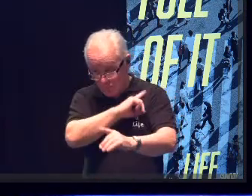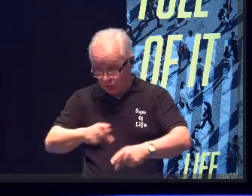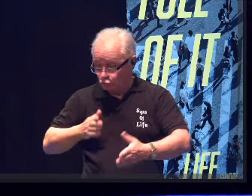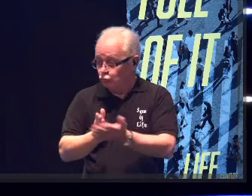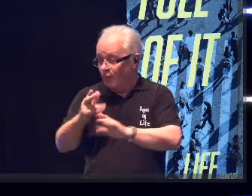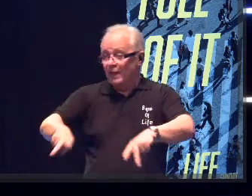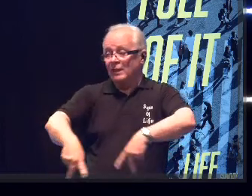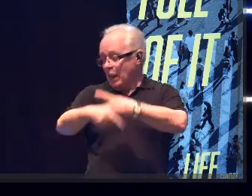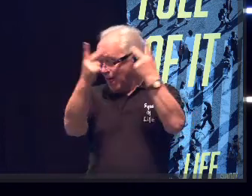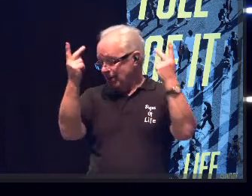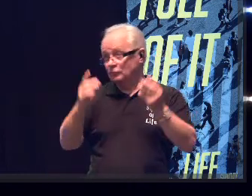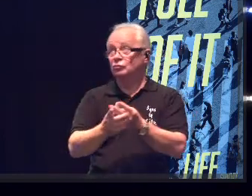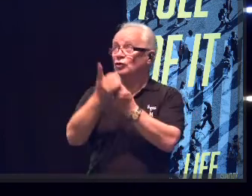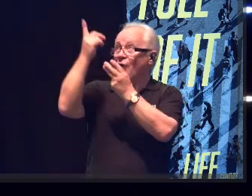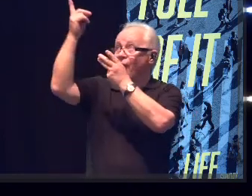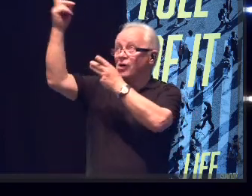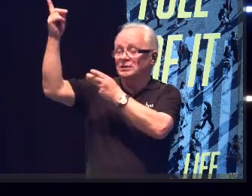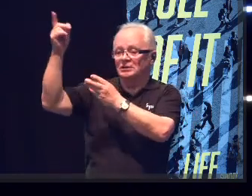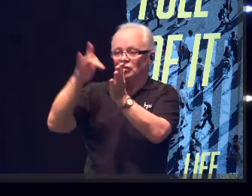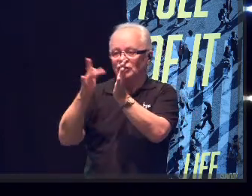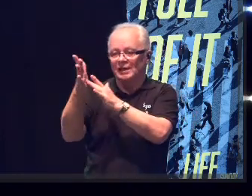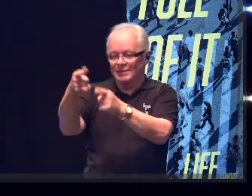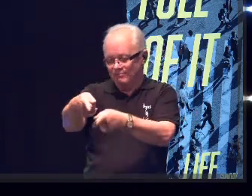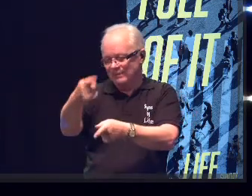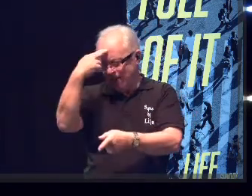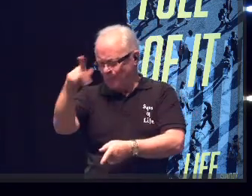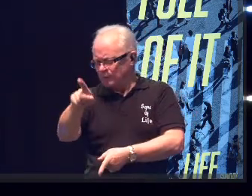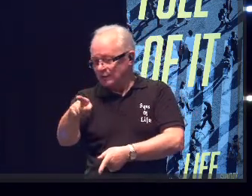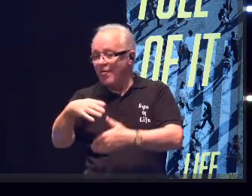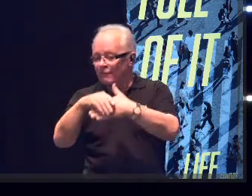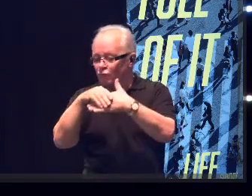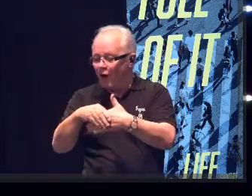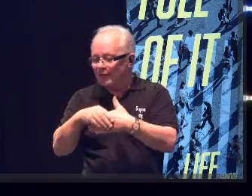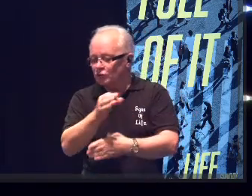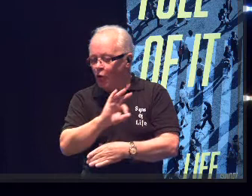with such grace that he was called the friend of sinners.